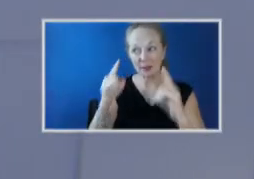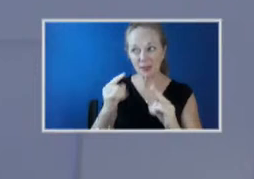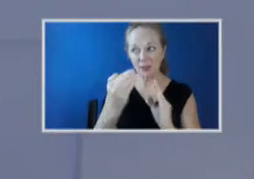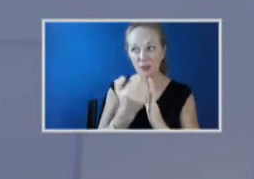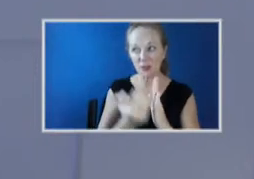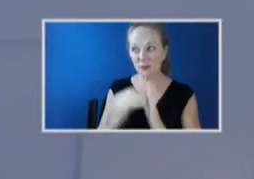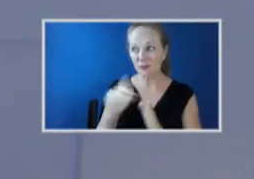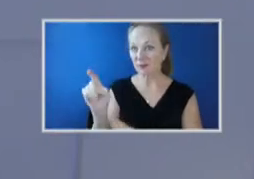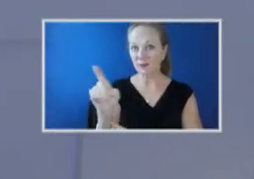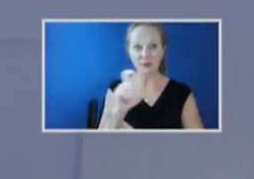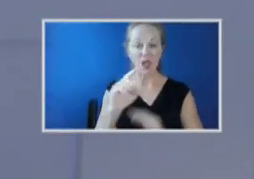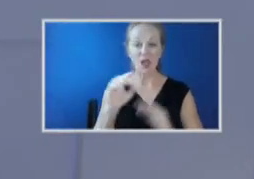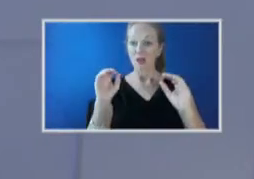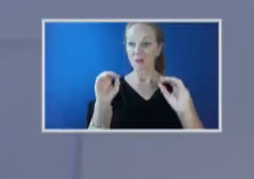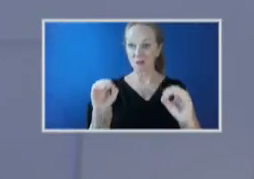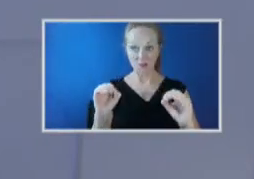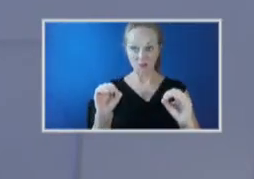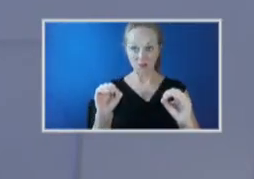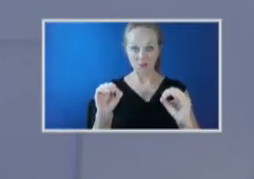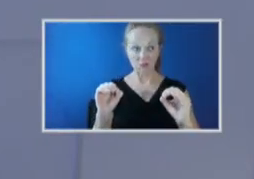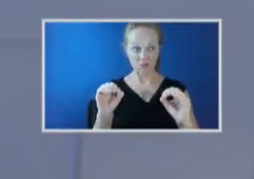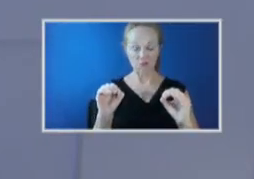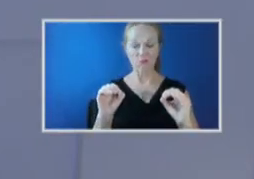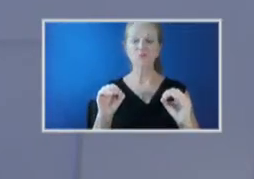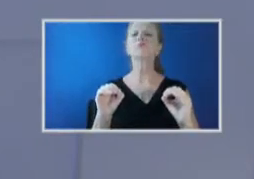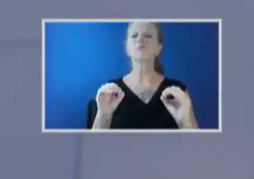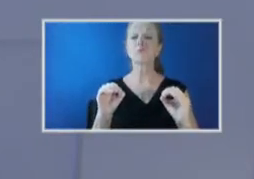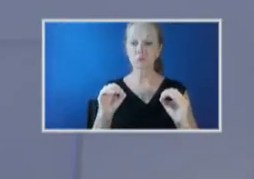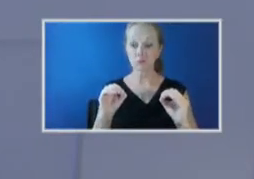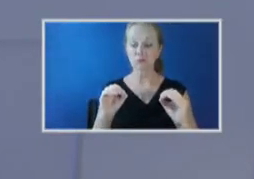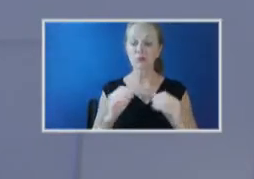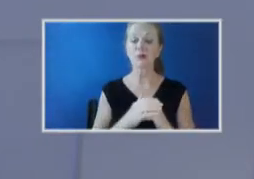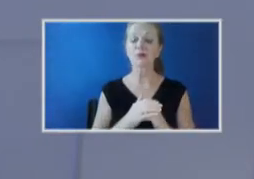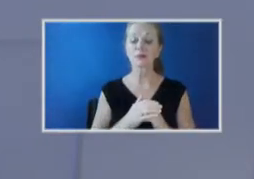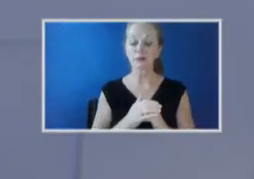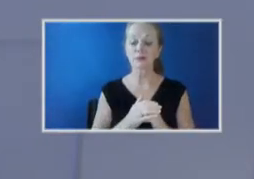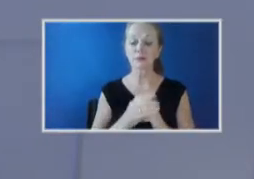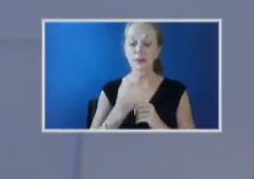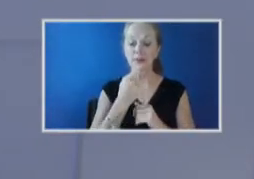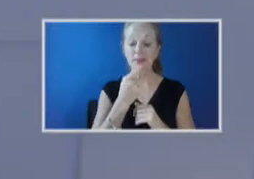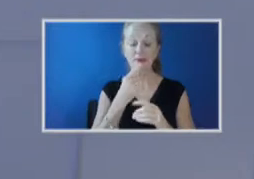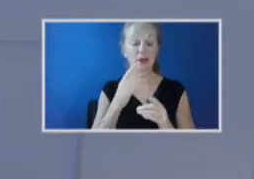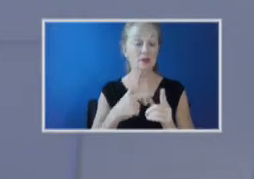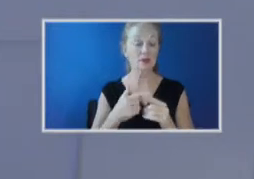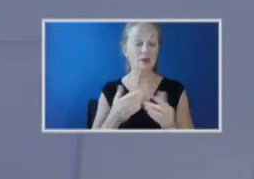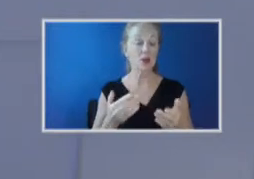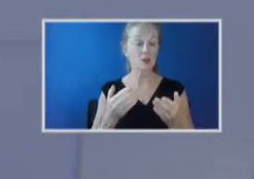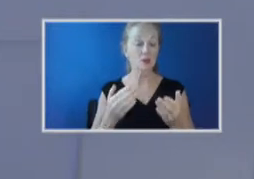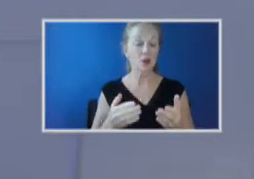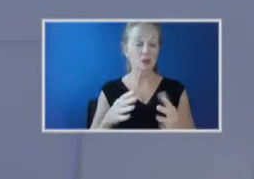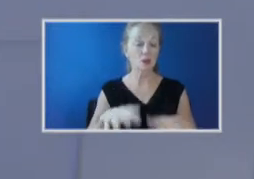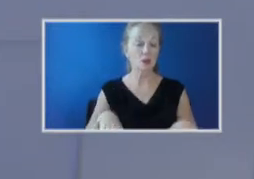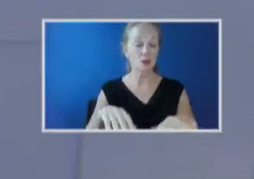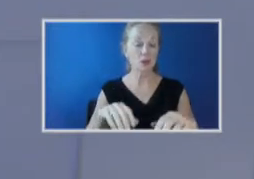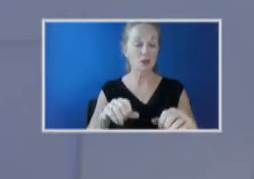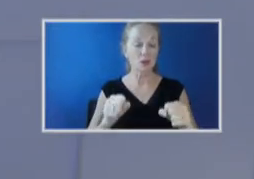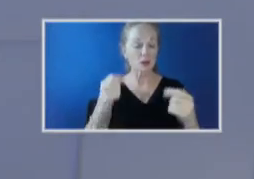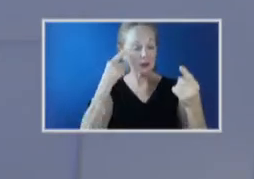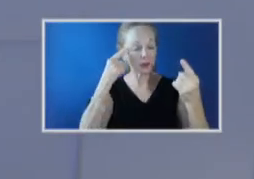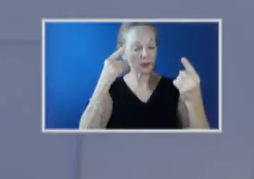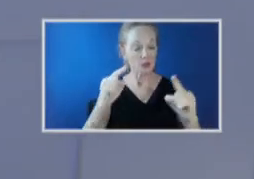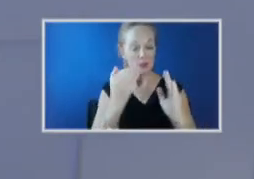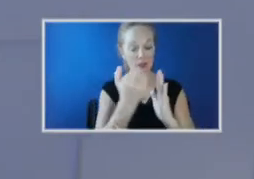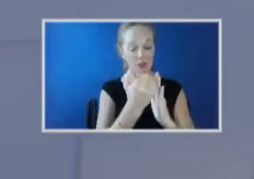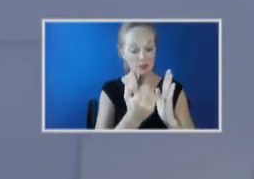Hearing none, then we will say that if we can have a motion to adopt the consent agenda,